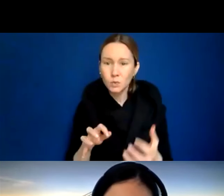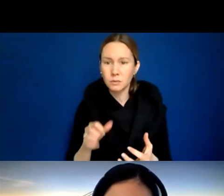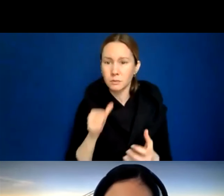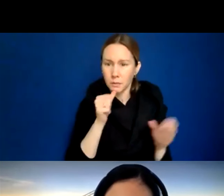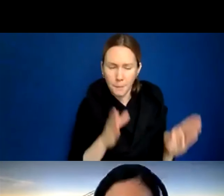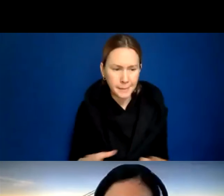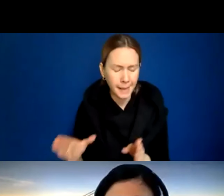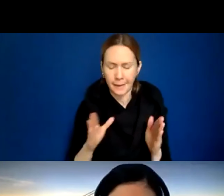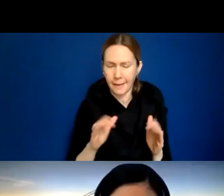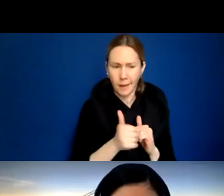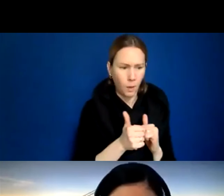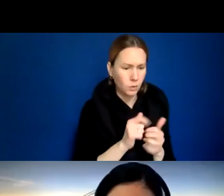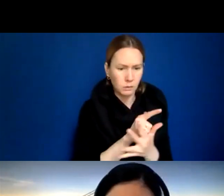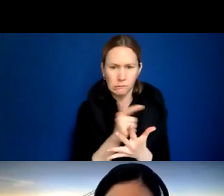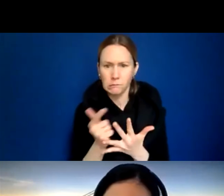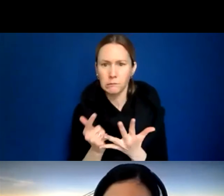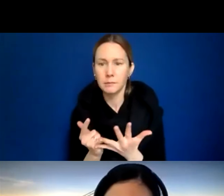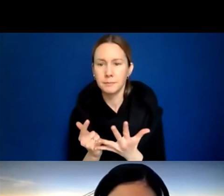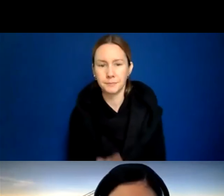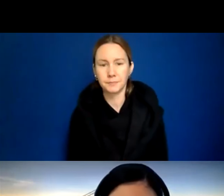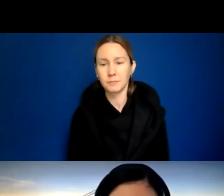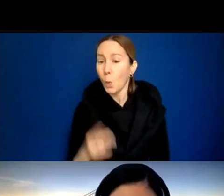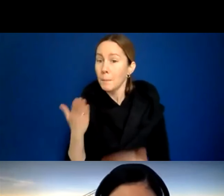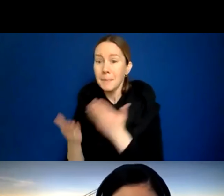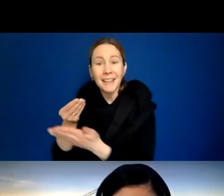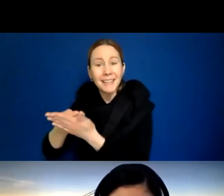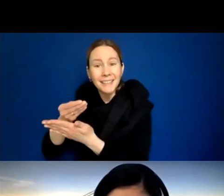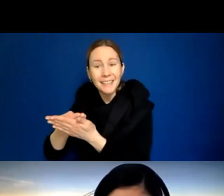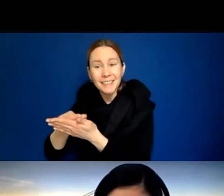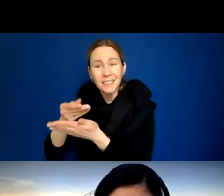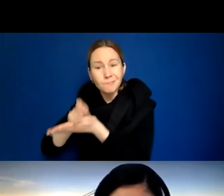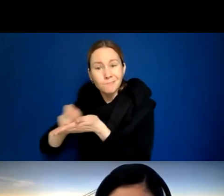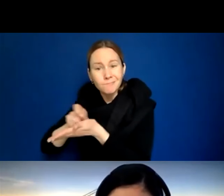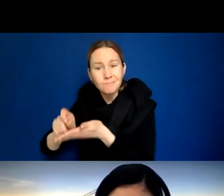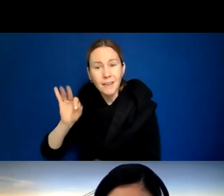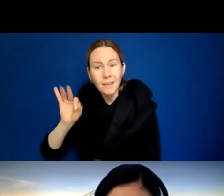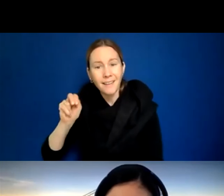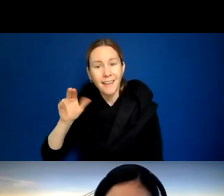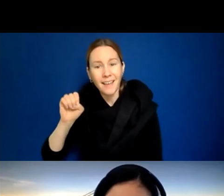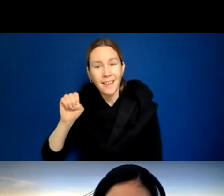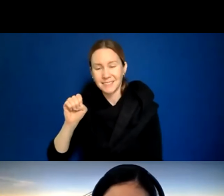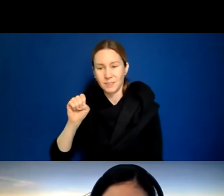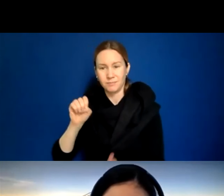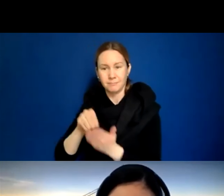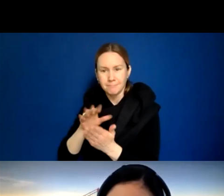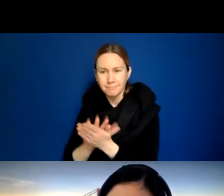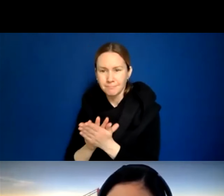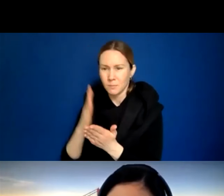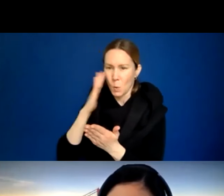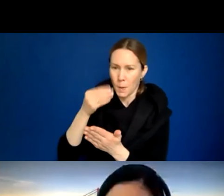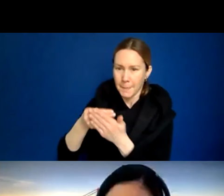to do. Or finances, dealing with paperwork and sending something and keeping track of you know, how they will